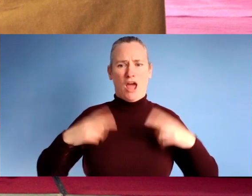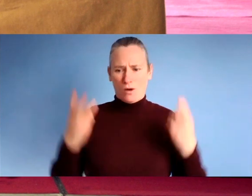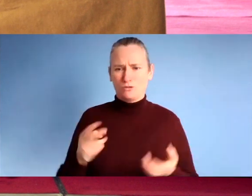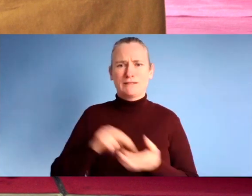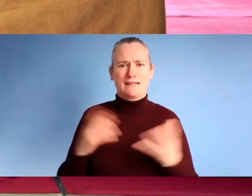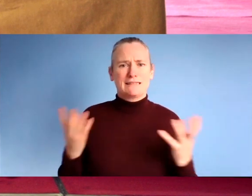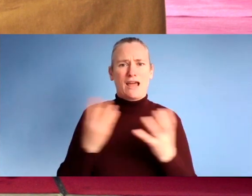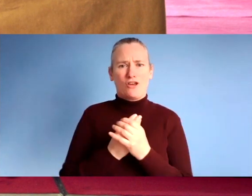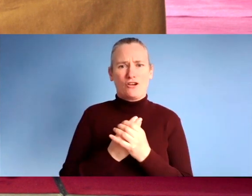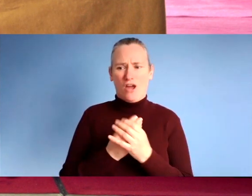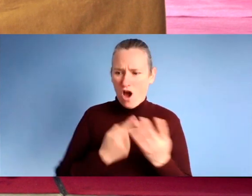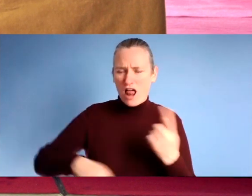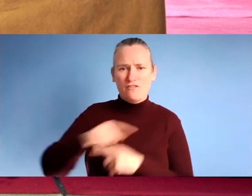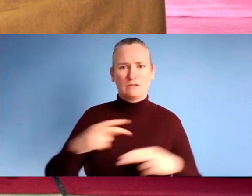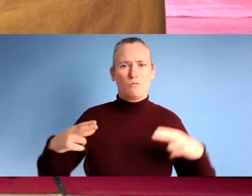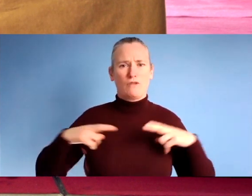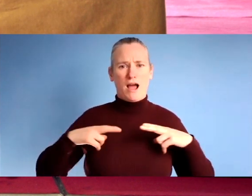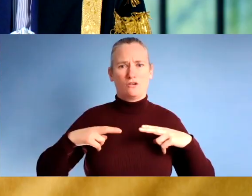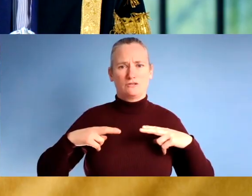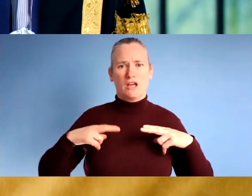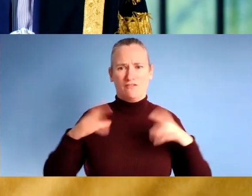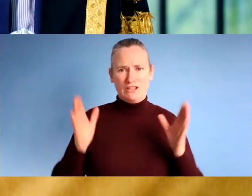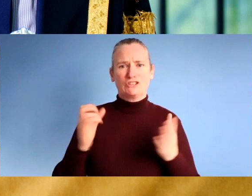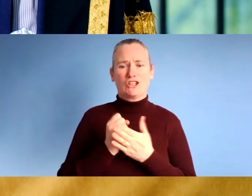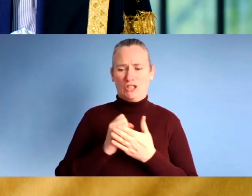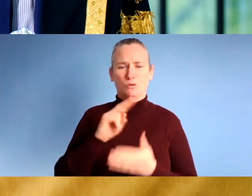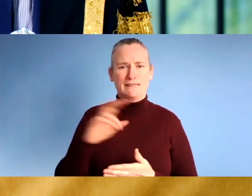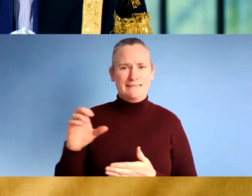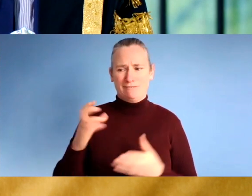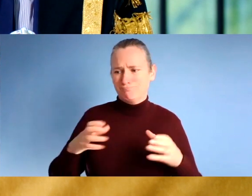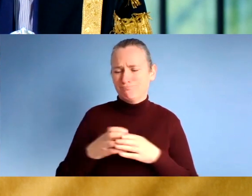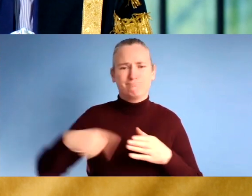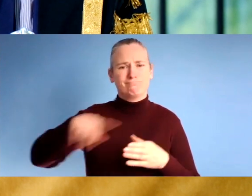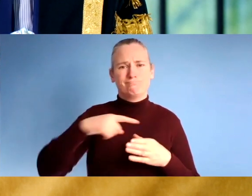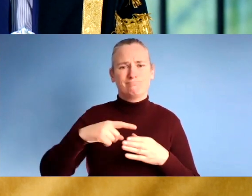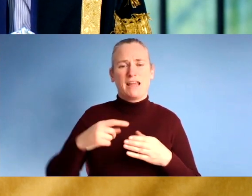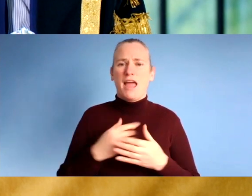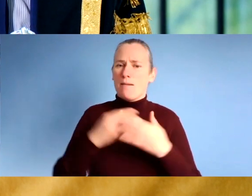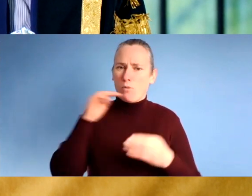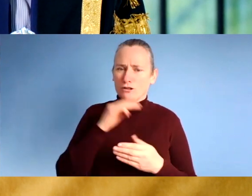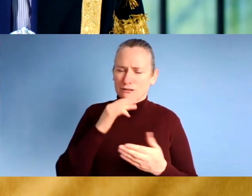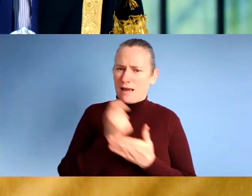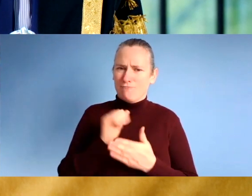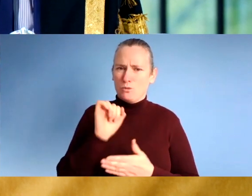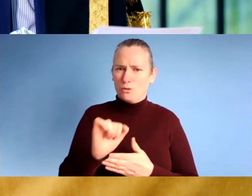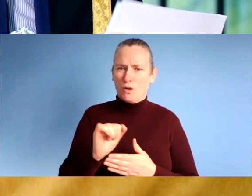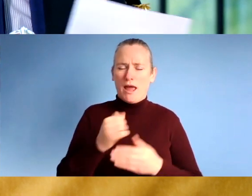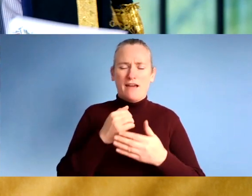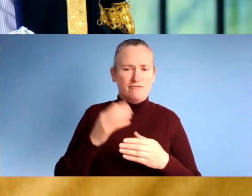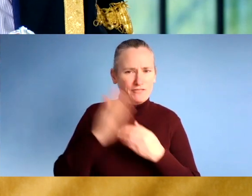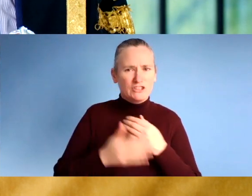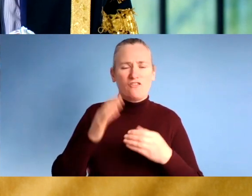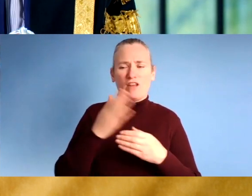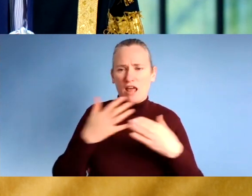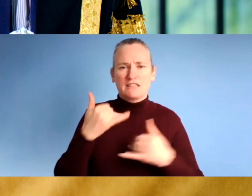together with each of us who are proud UCC alumnus. It is a very important milestone, the culmination of many years of hard work, commitment